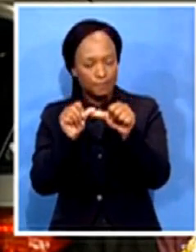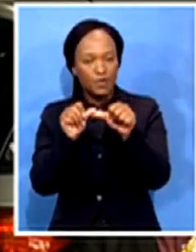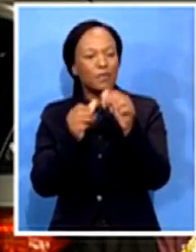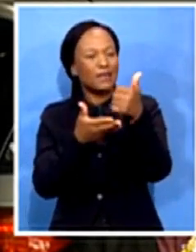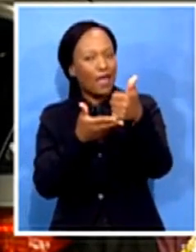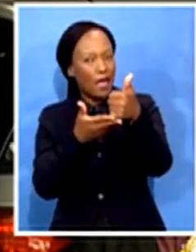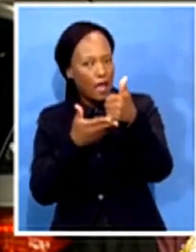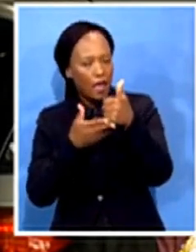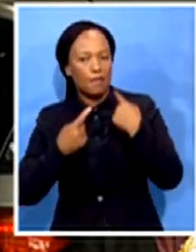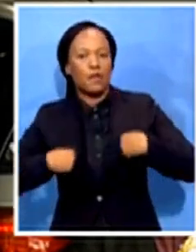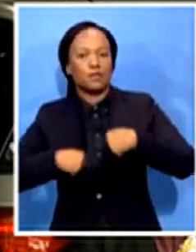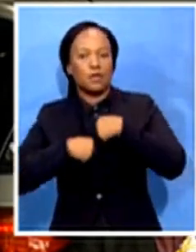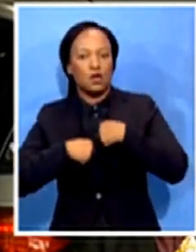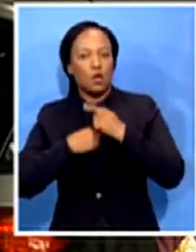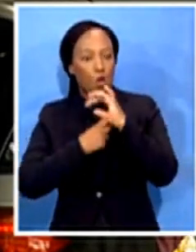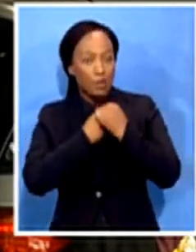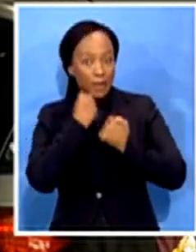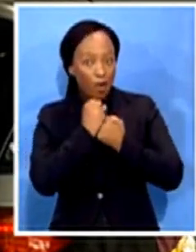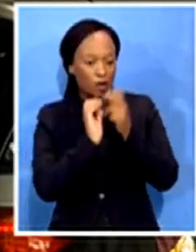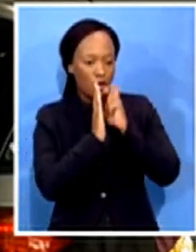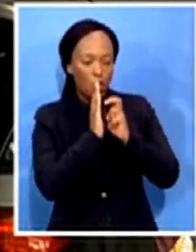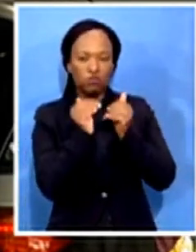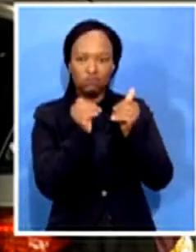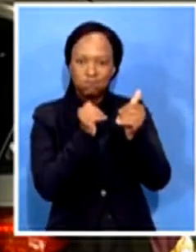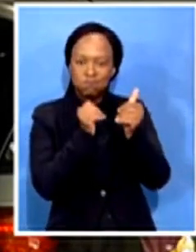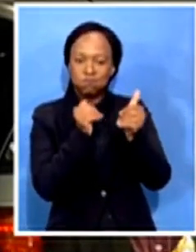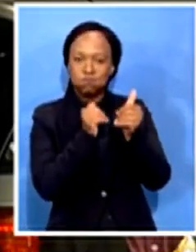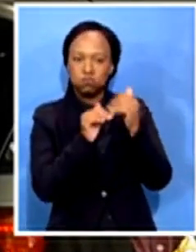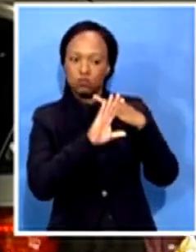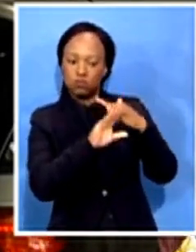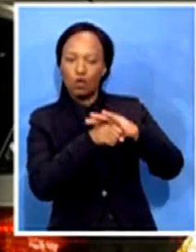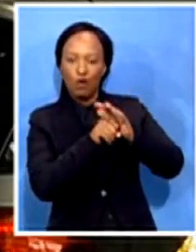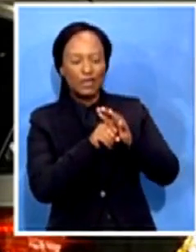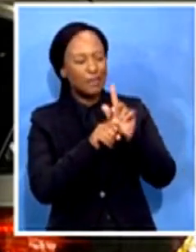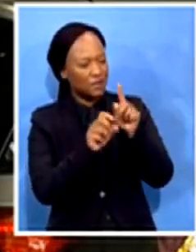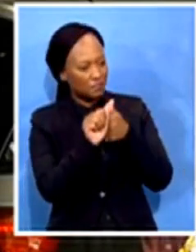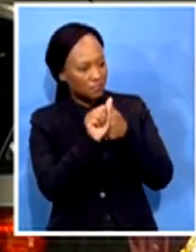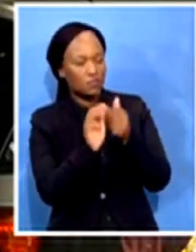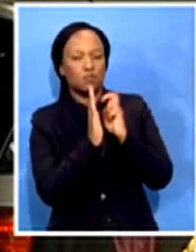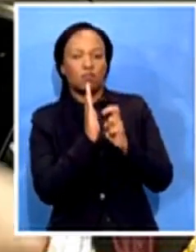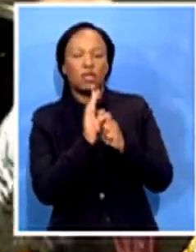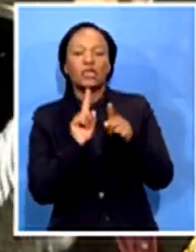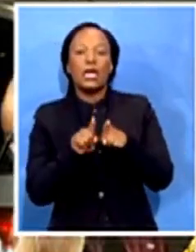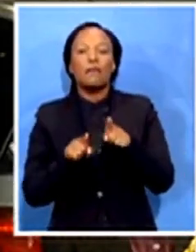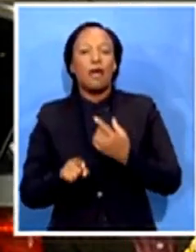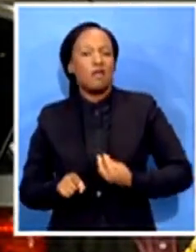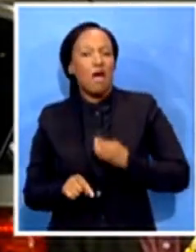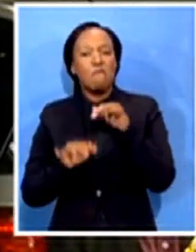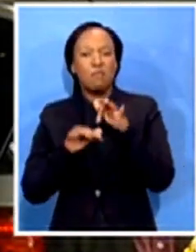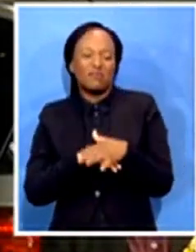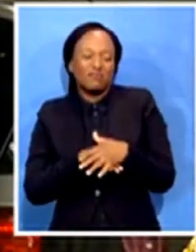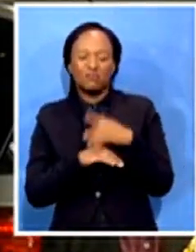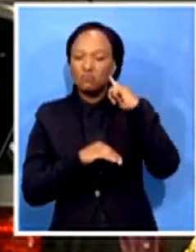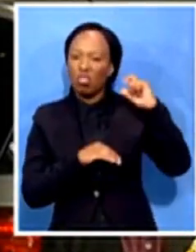are in place. And I want to say to young people who defied, who literally defied and got out on a